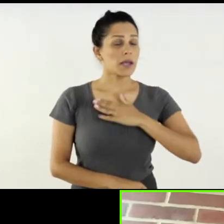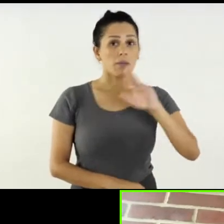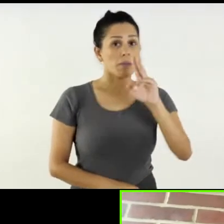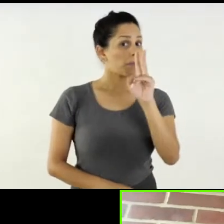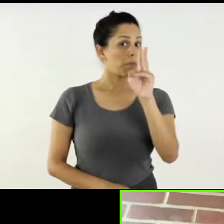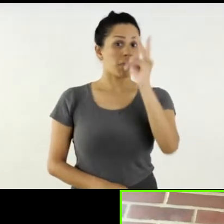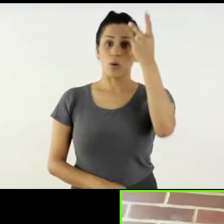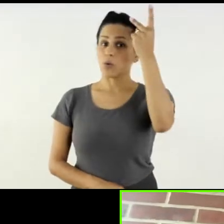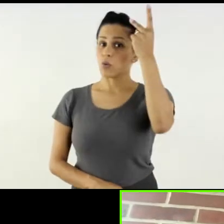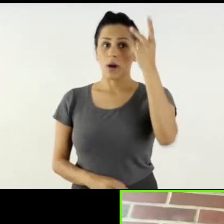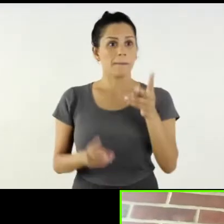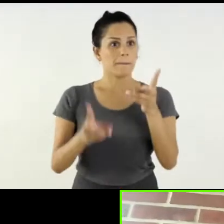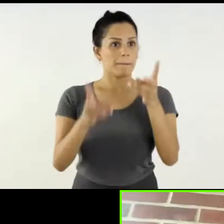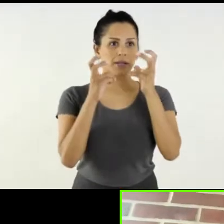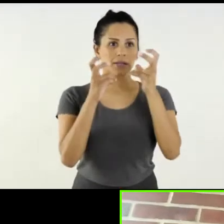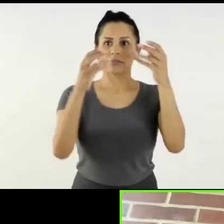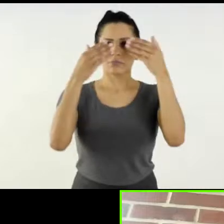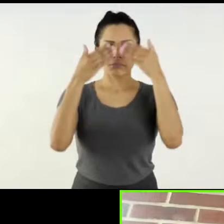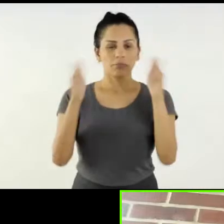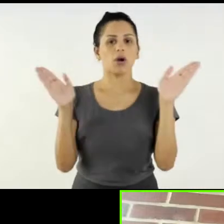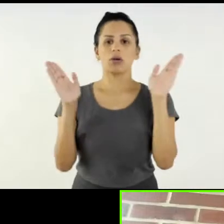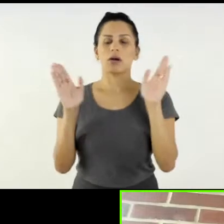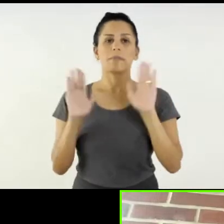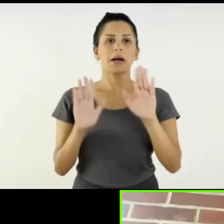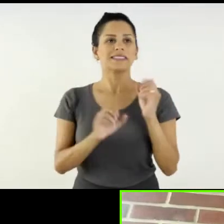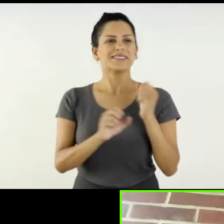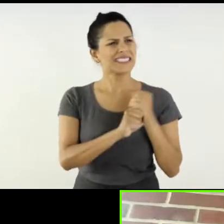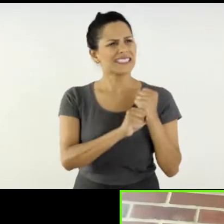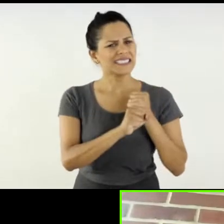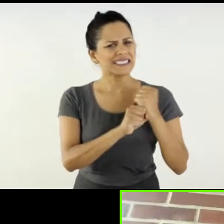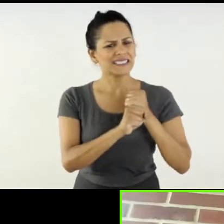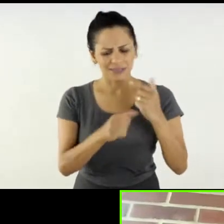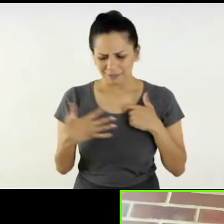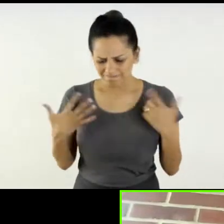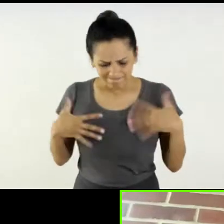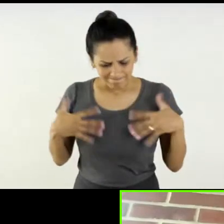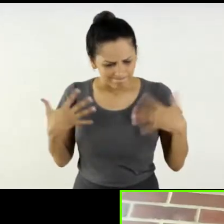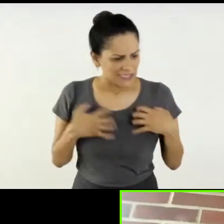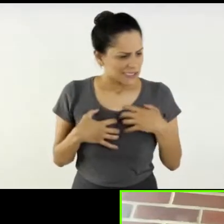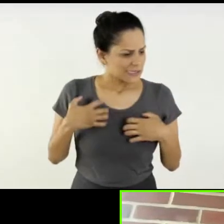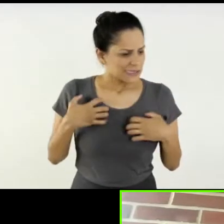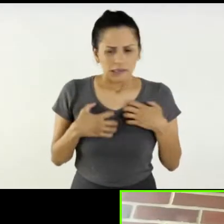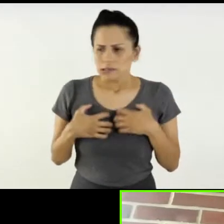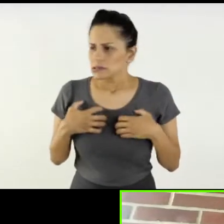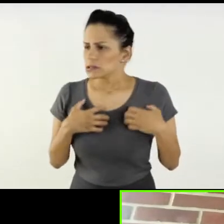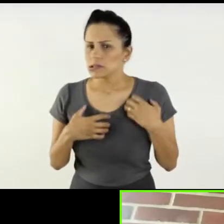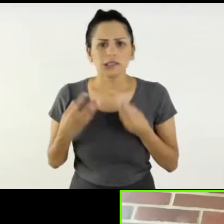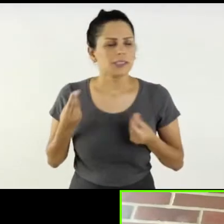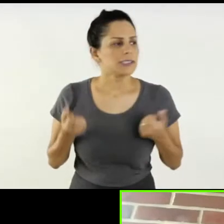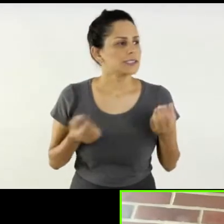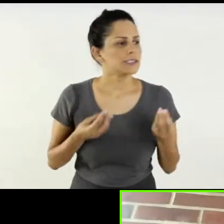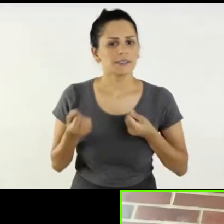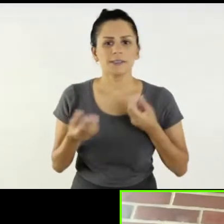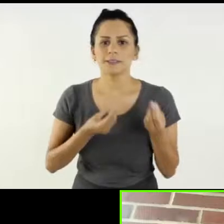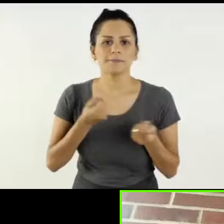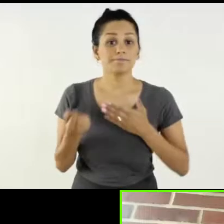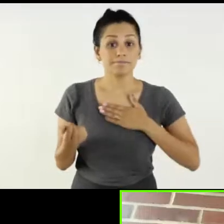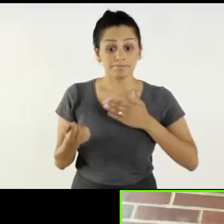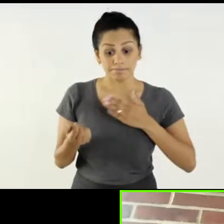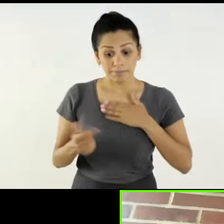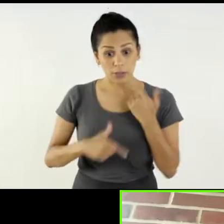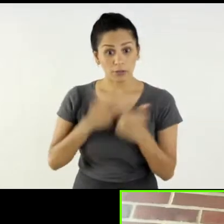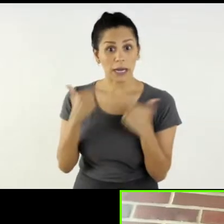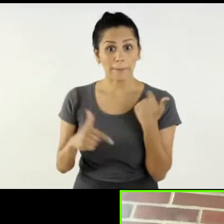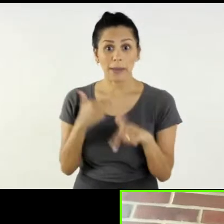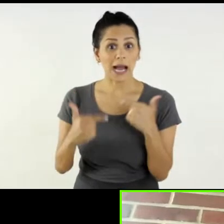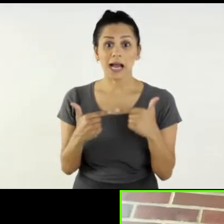to transmute my studio workings into the world. I mean, I alluded to liking that T. Corinne photograph